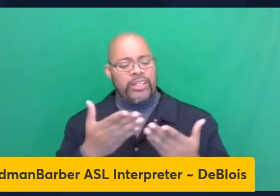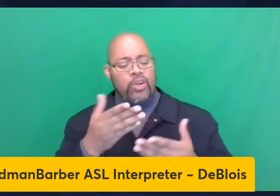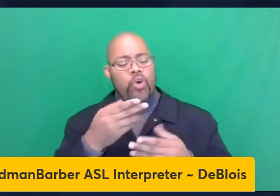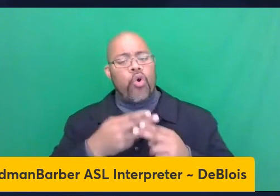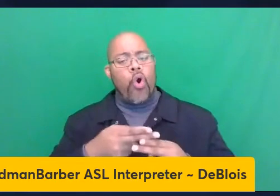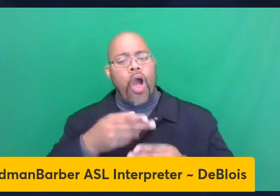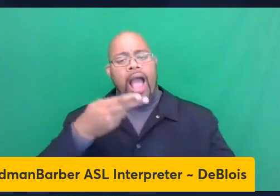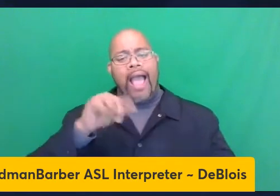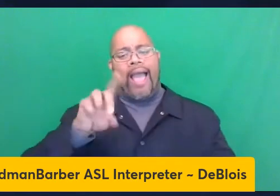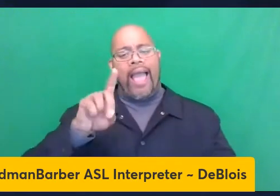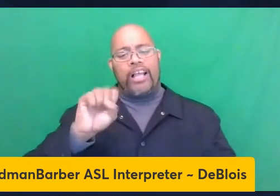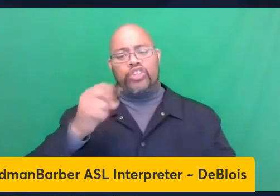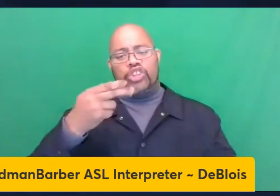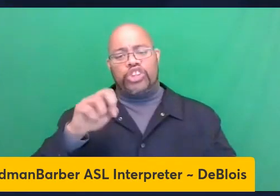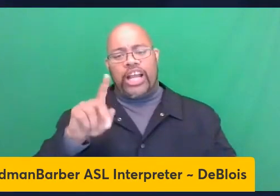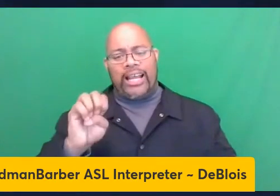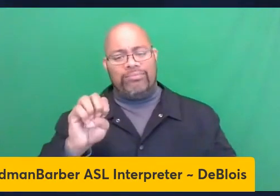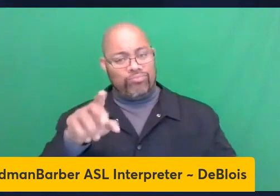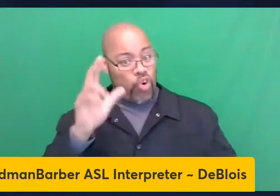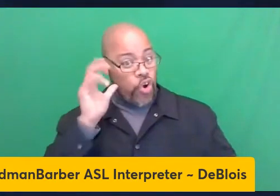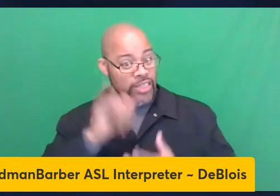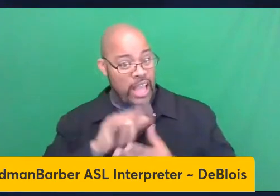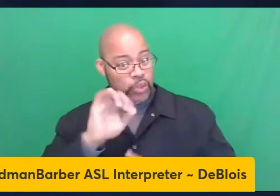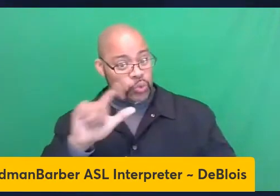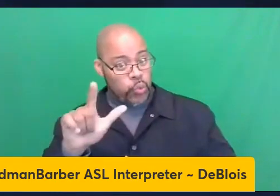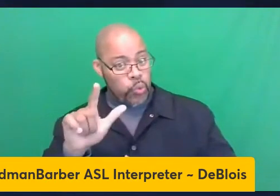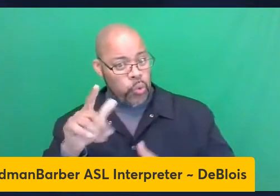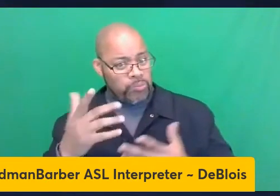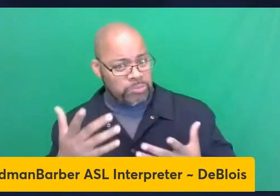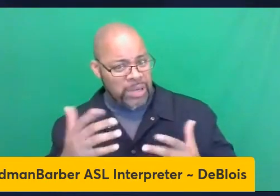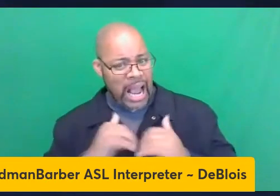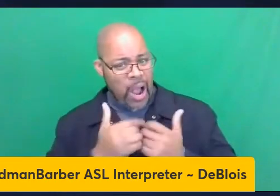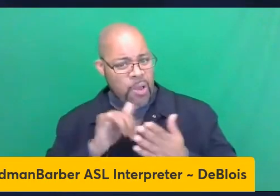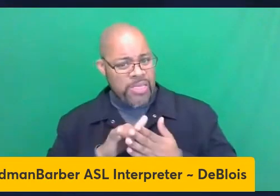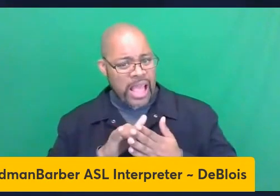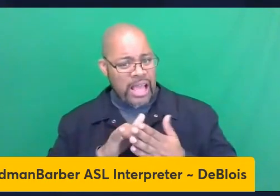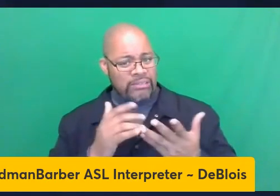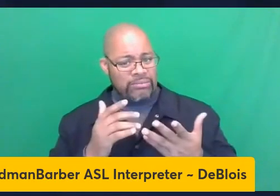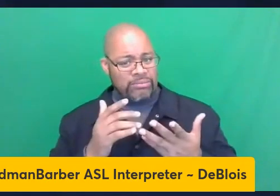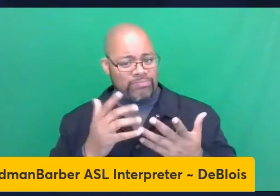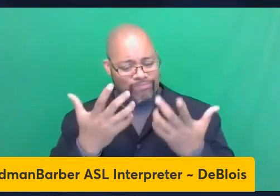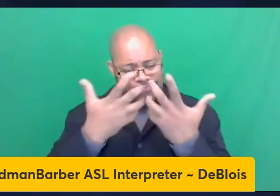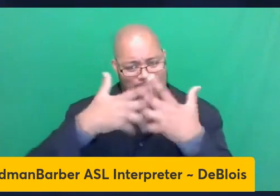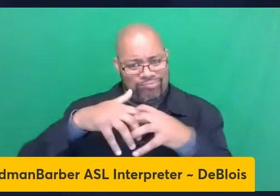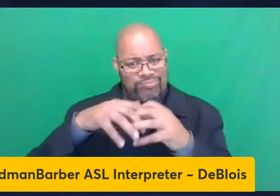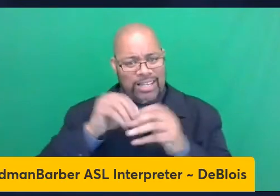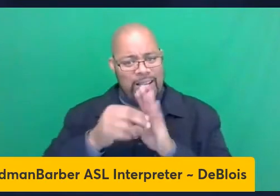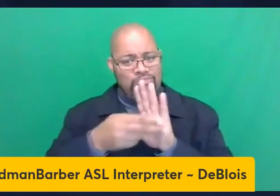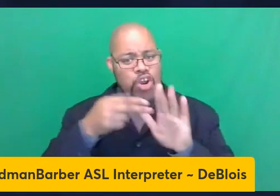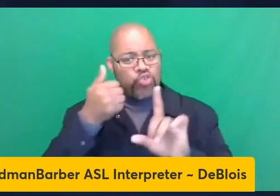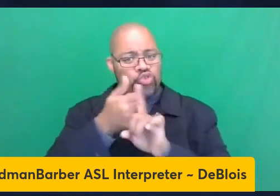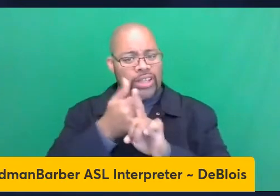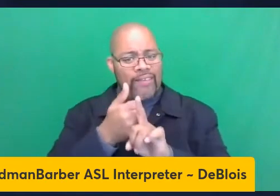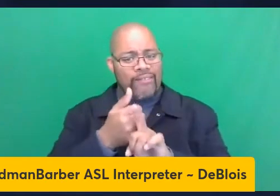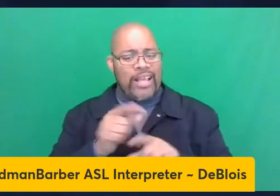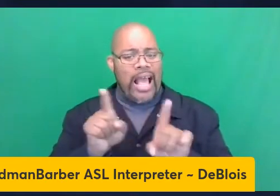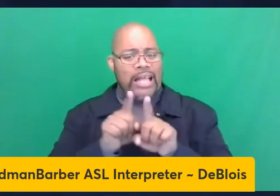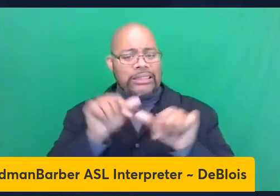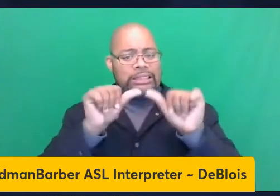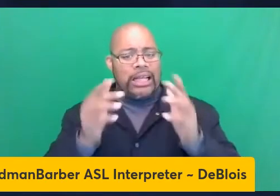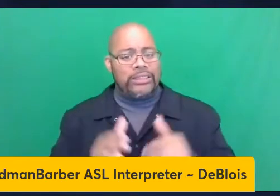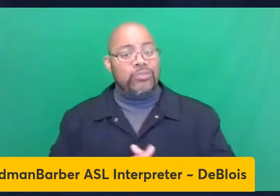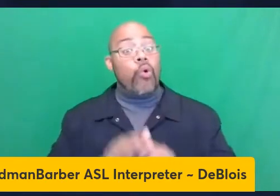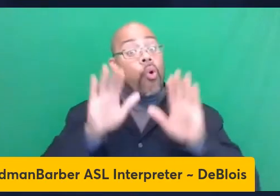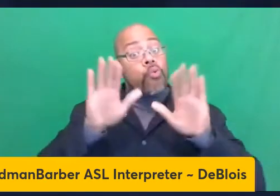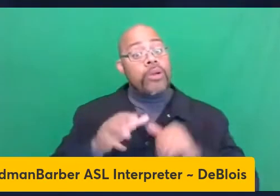Handshake. Have you heard of this tool, and how would this be integrated into branding yourself as a scientist? Oh,